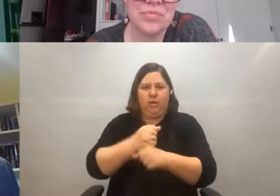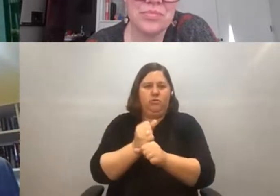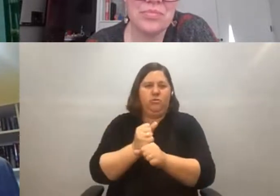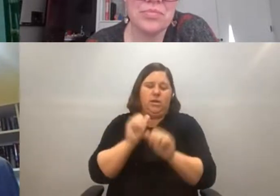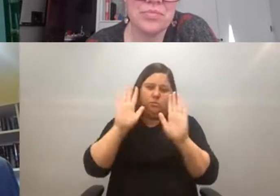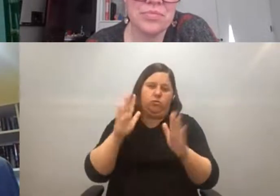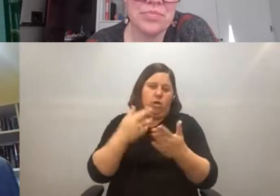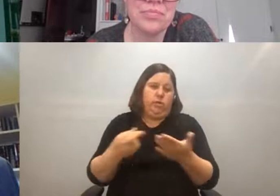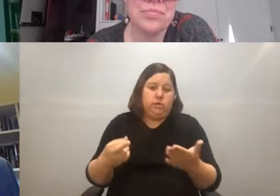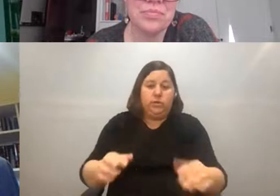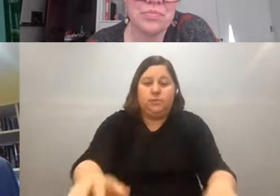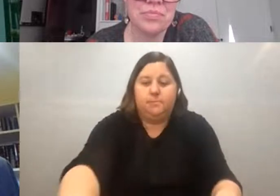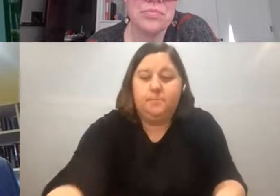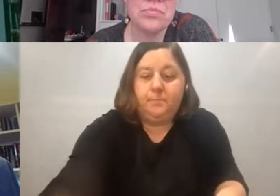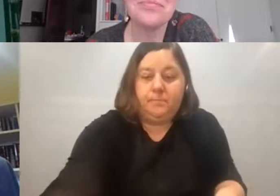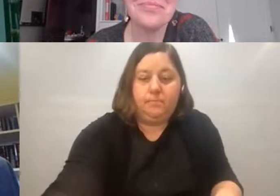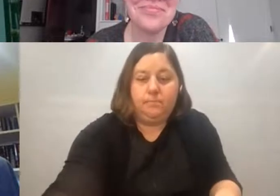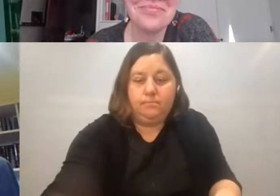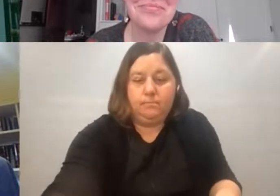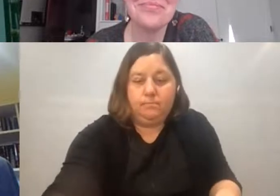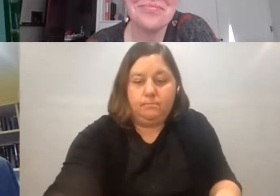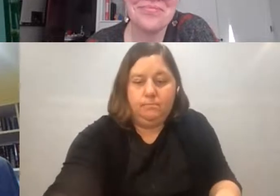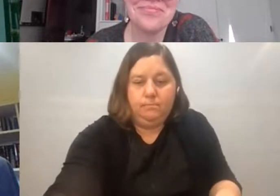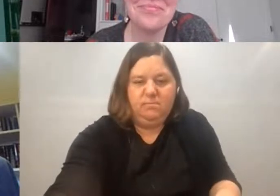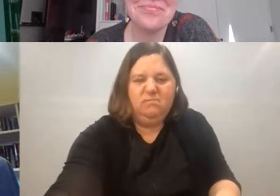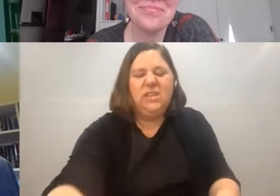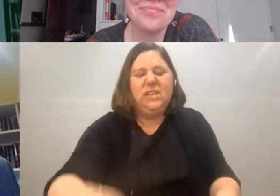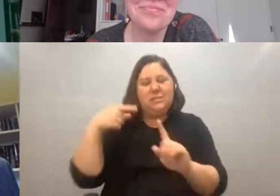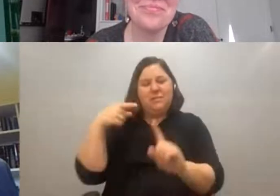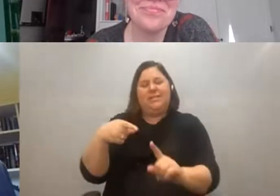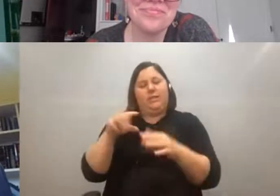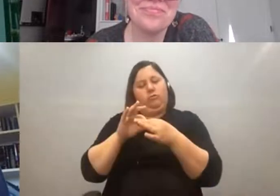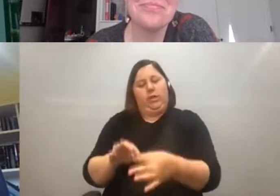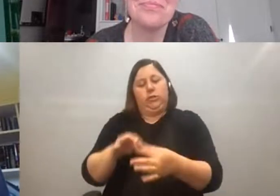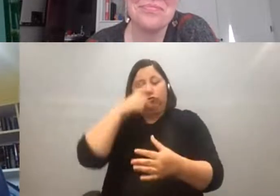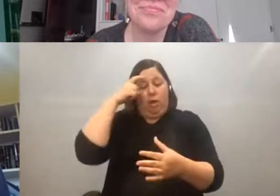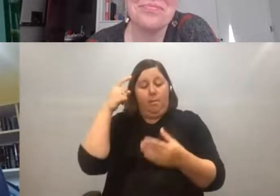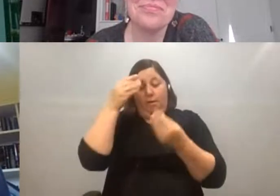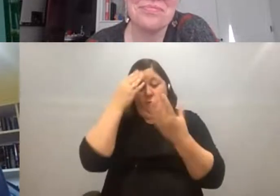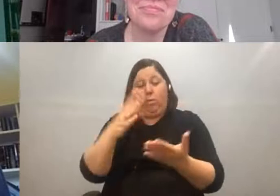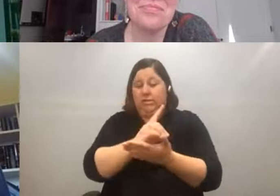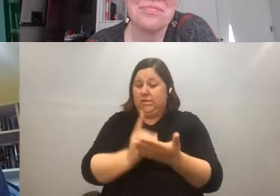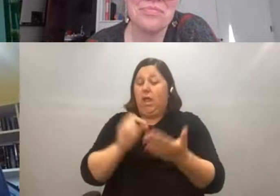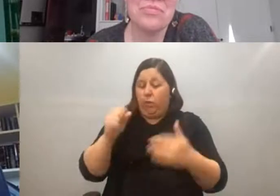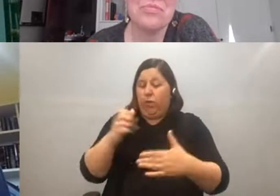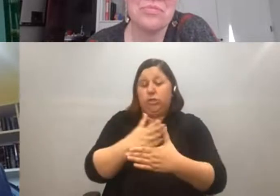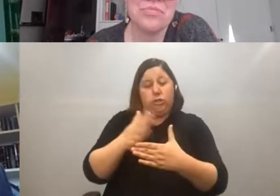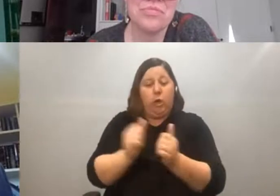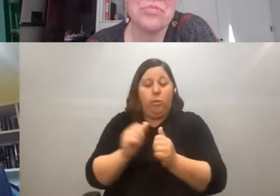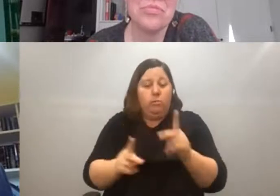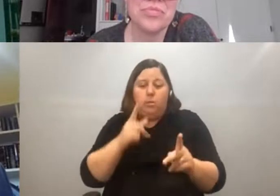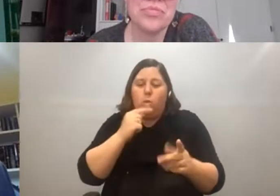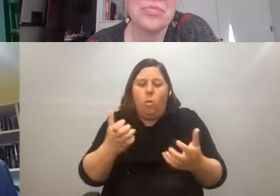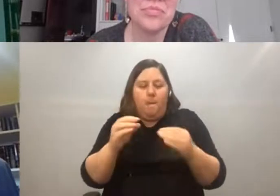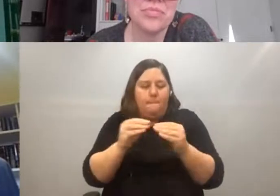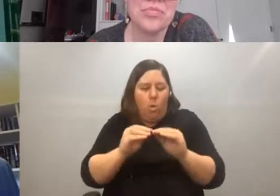um around trauma-informed design and so we can also offer that up um for folks who just are looking for